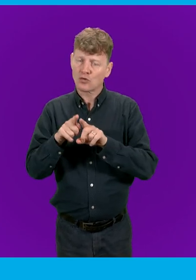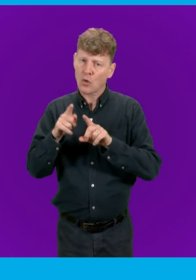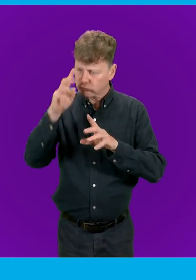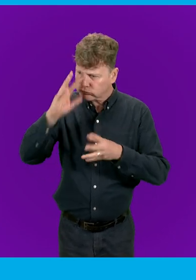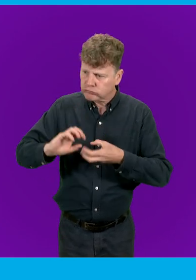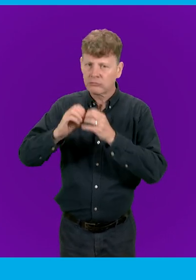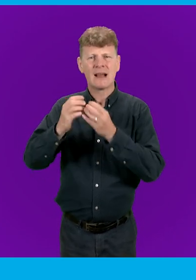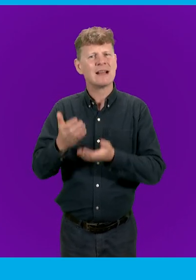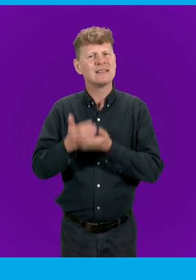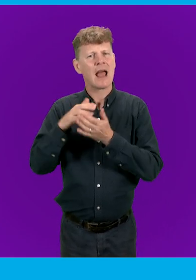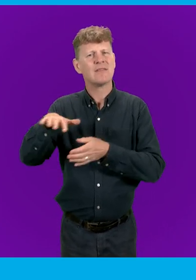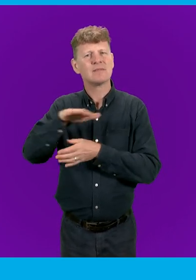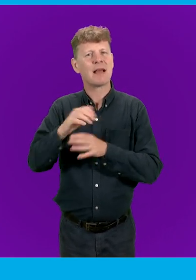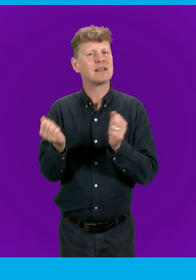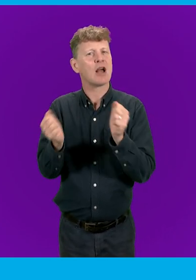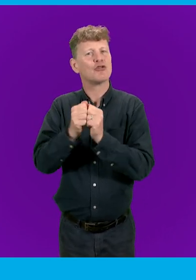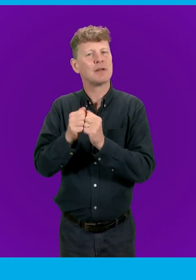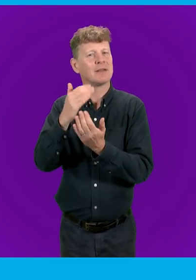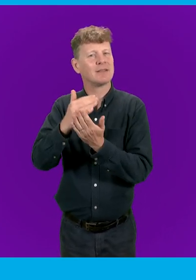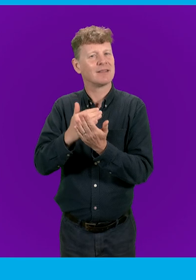agreements. We had our